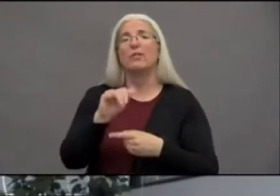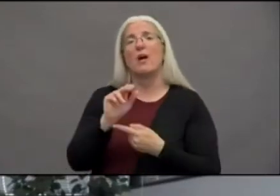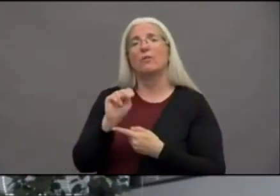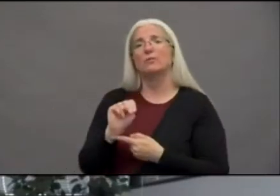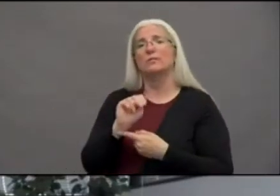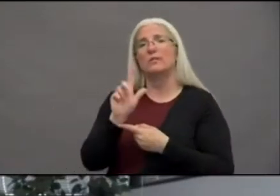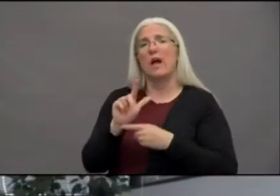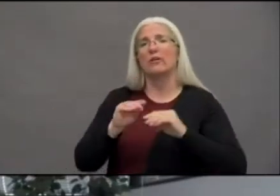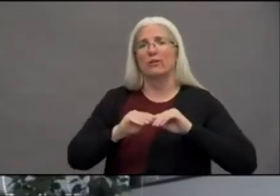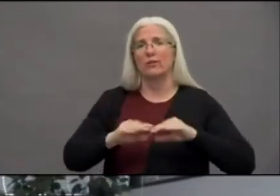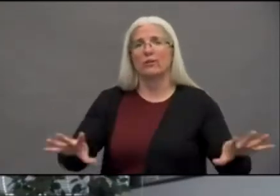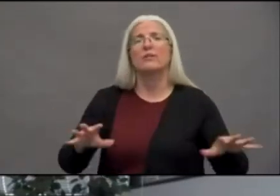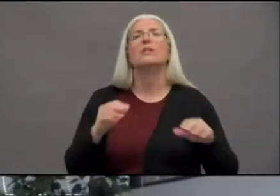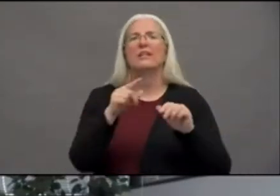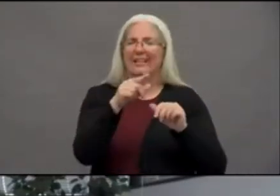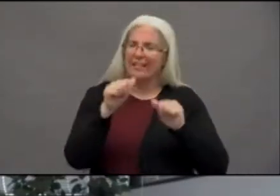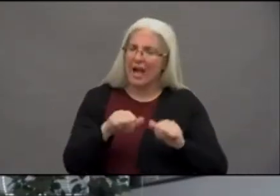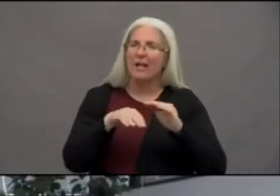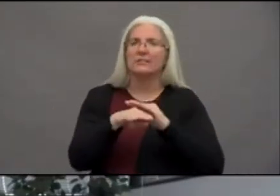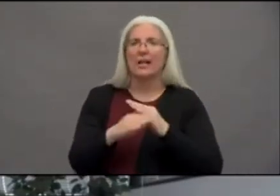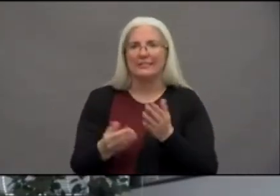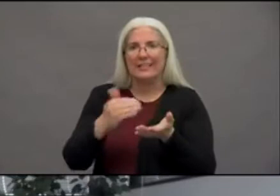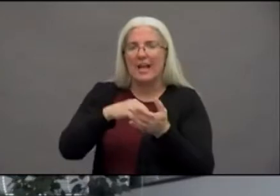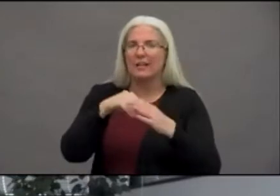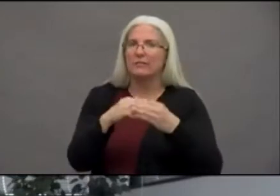the website. You can also submit an email to